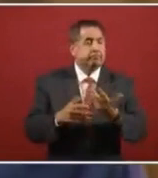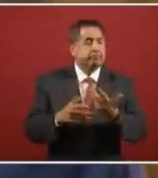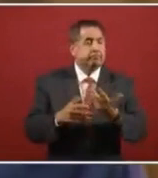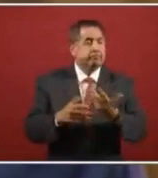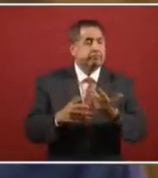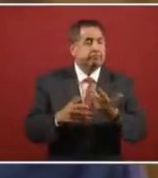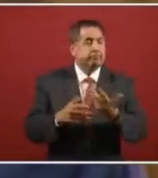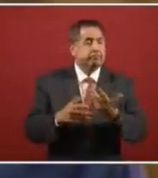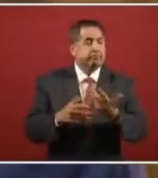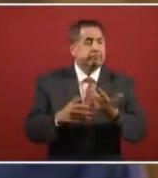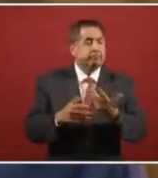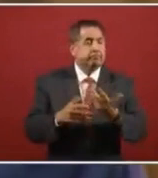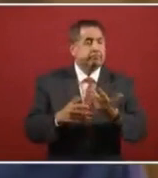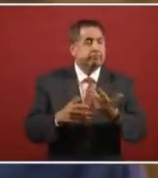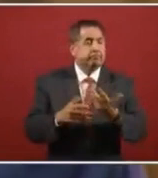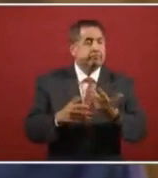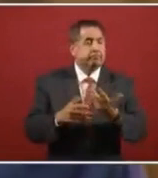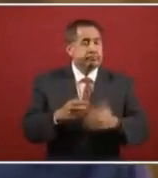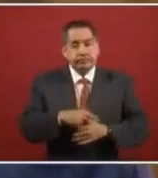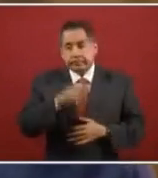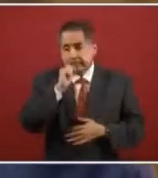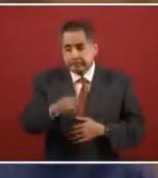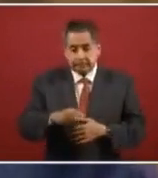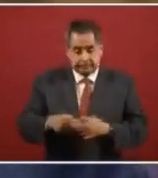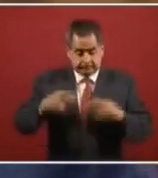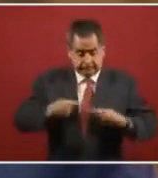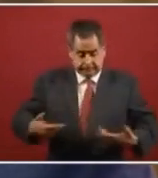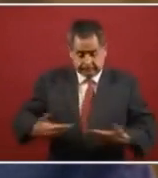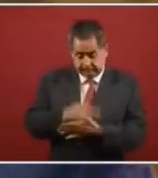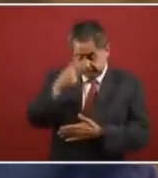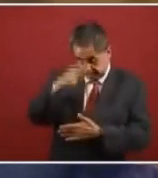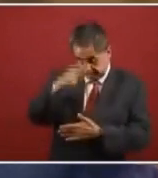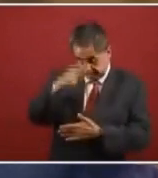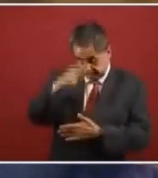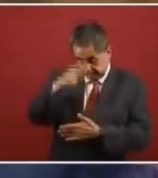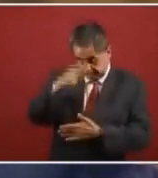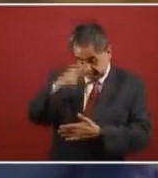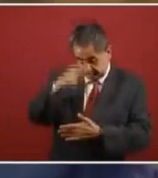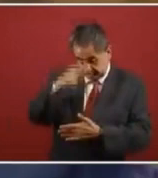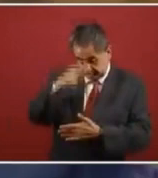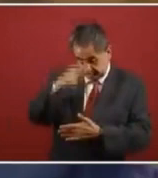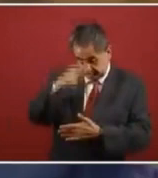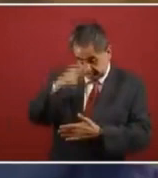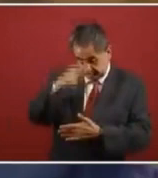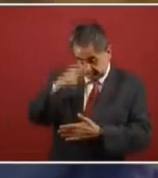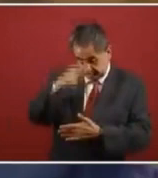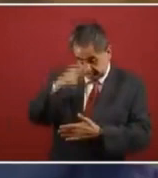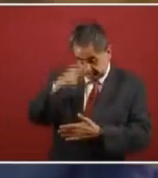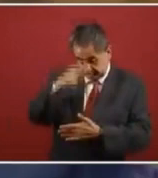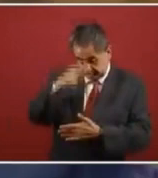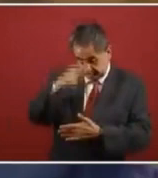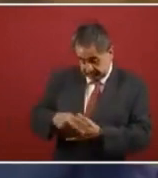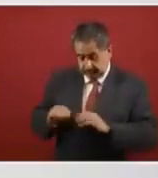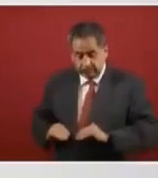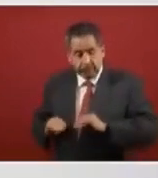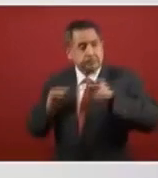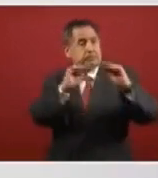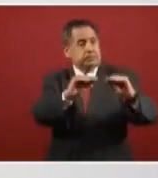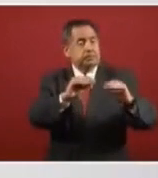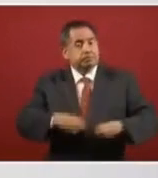millions of Mexicans that live in the neighboring country